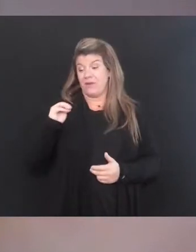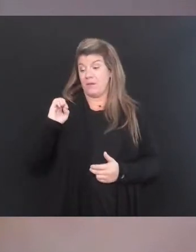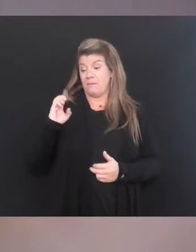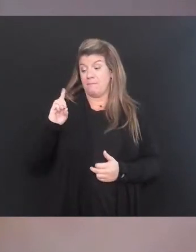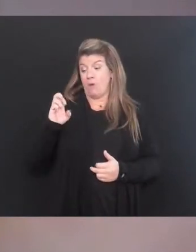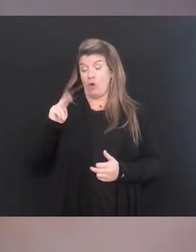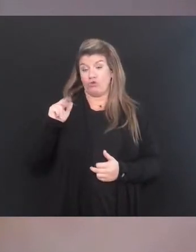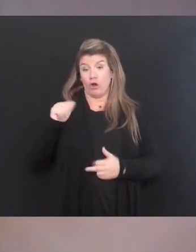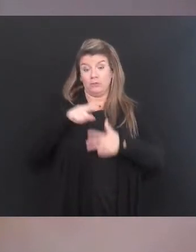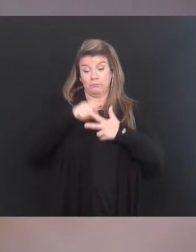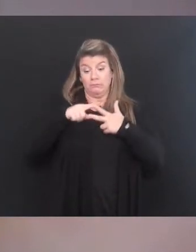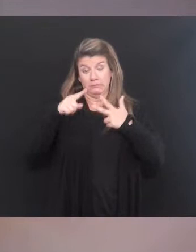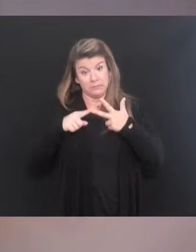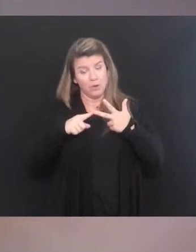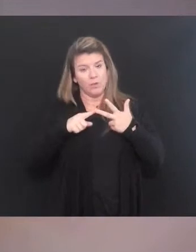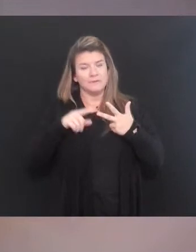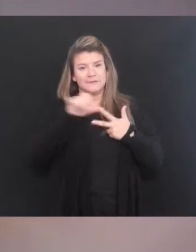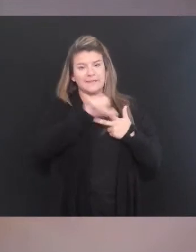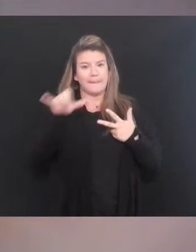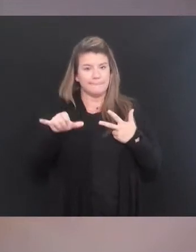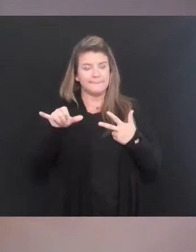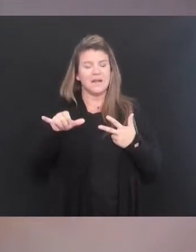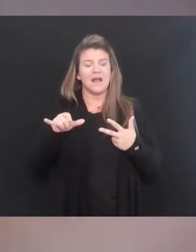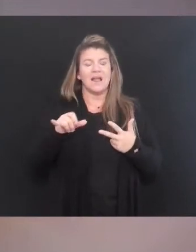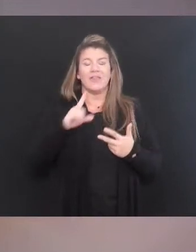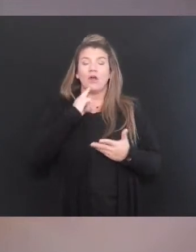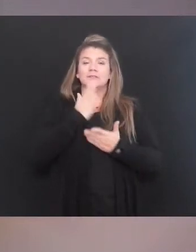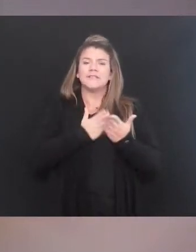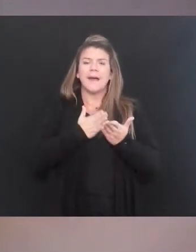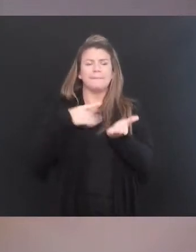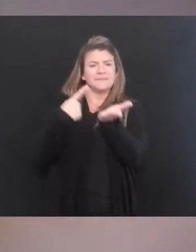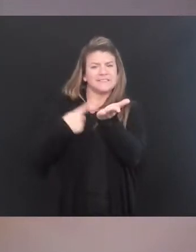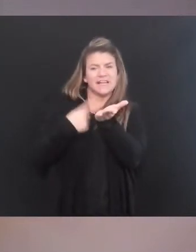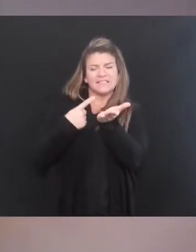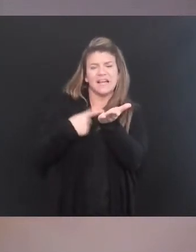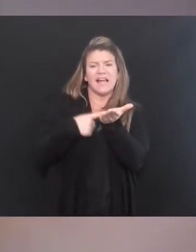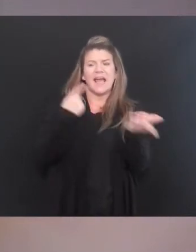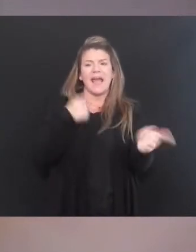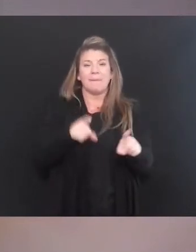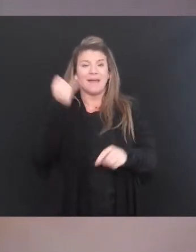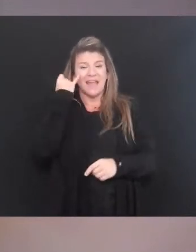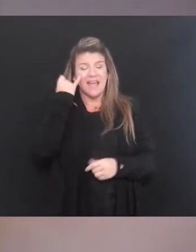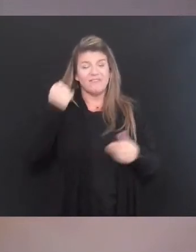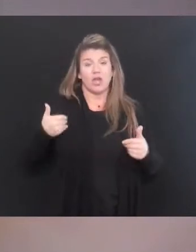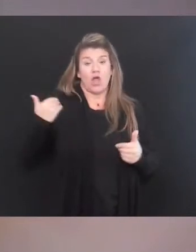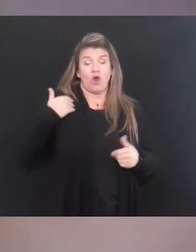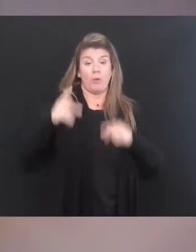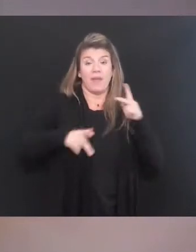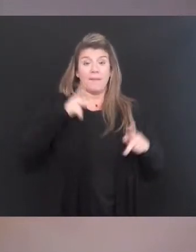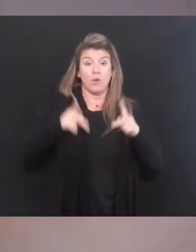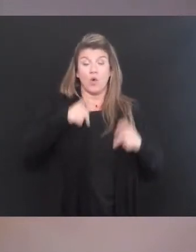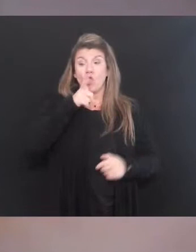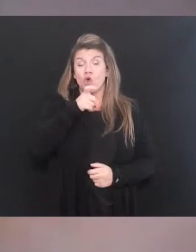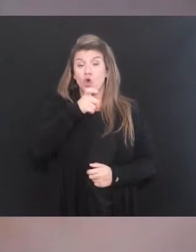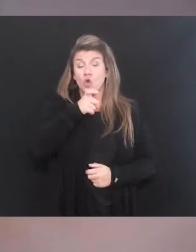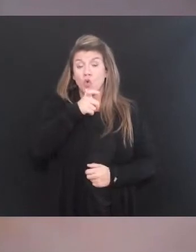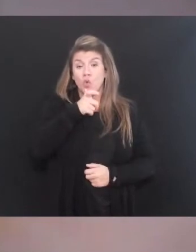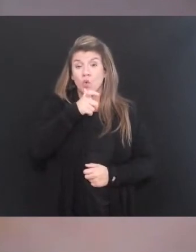will likely be a Moderna vaccine. There's controversy about if younger people who have